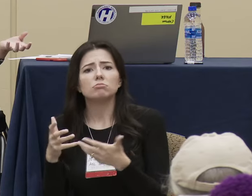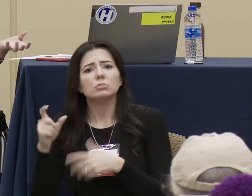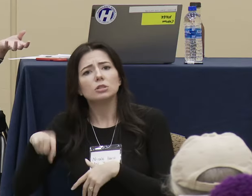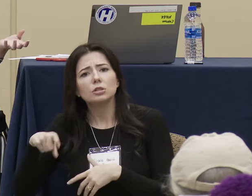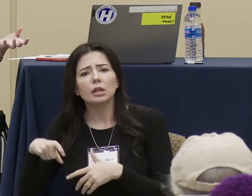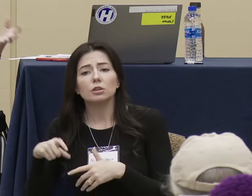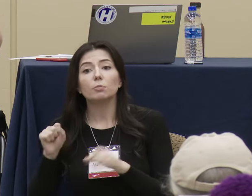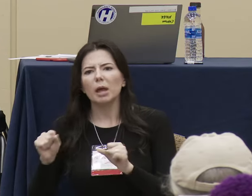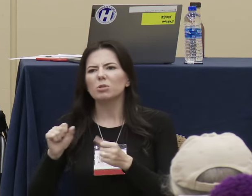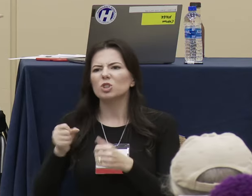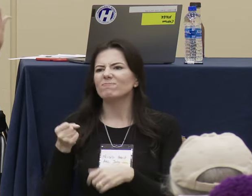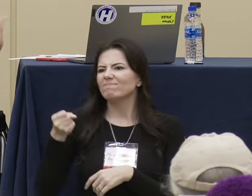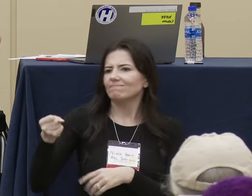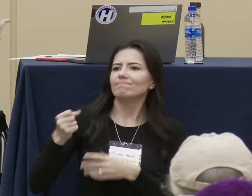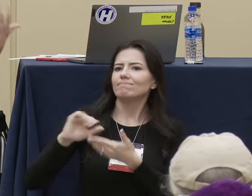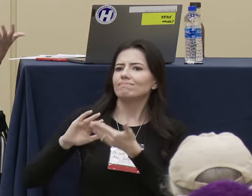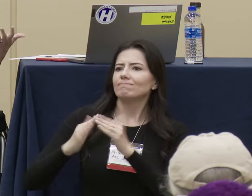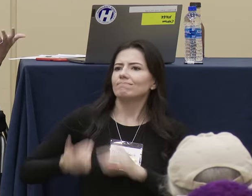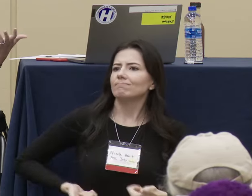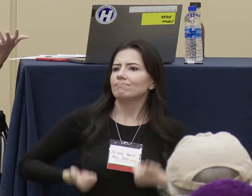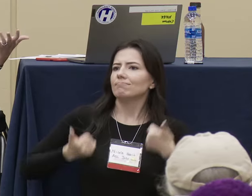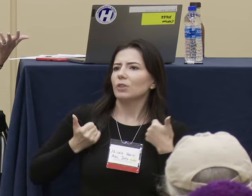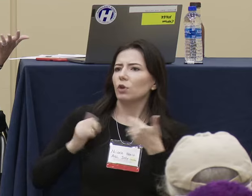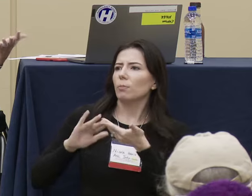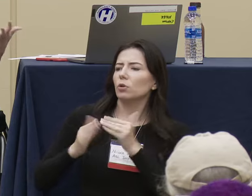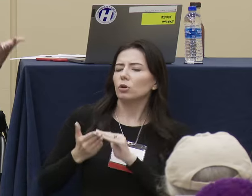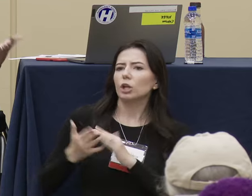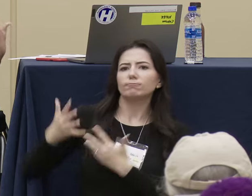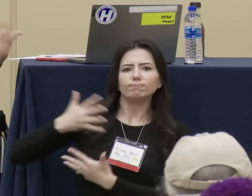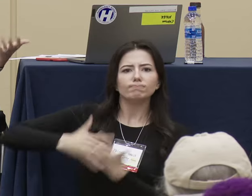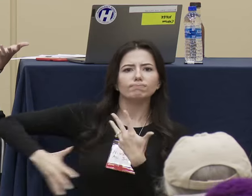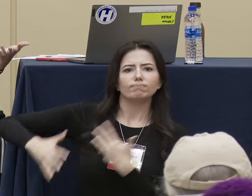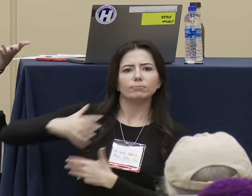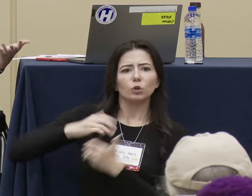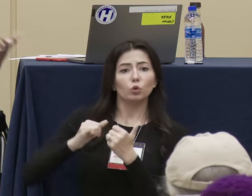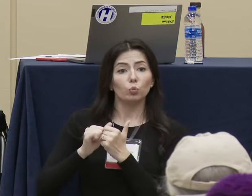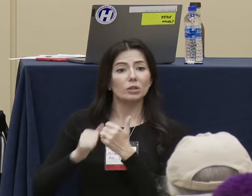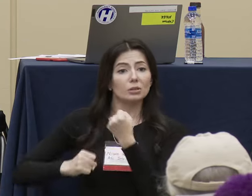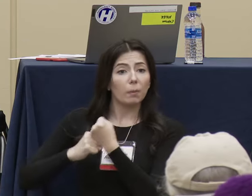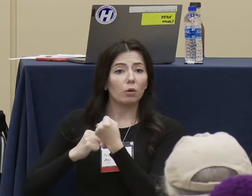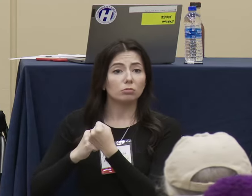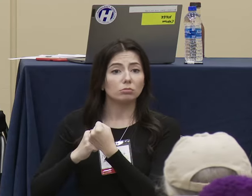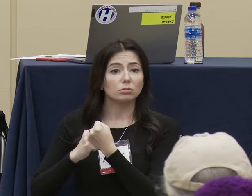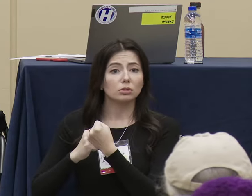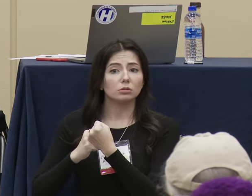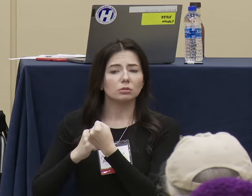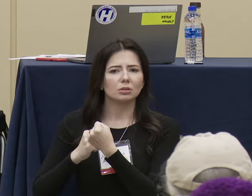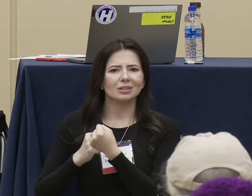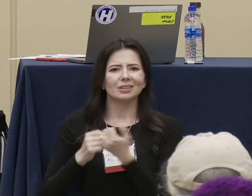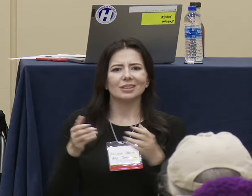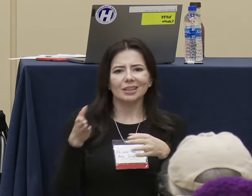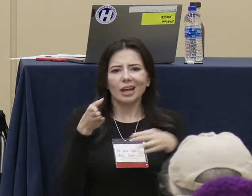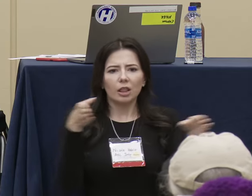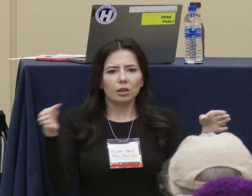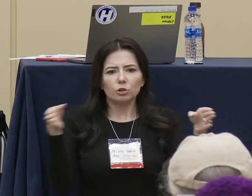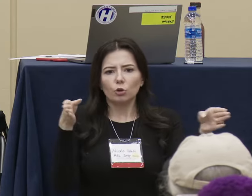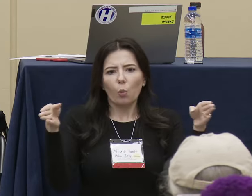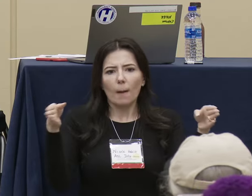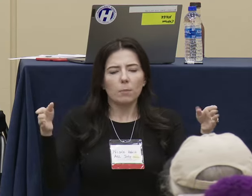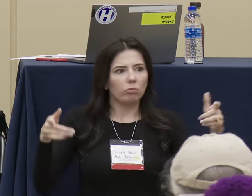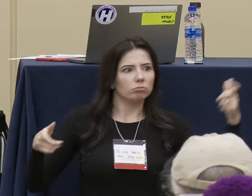community or can live in community, in the community with supports. And in between, there's like nursing homes